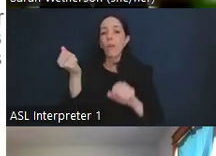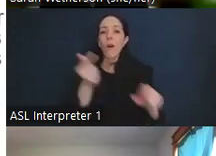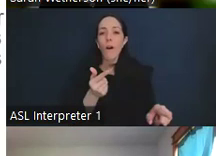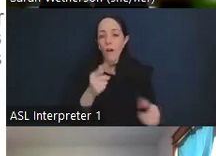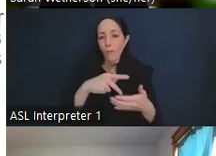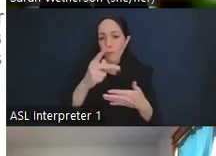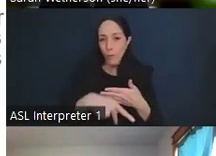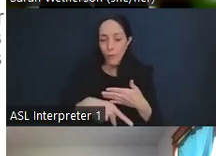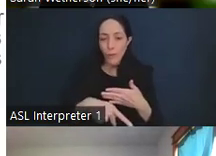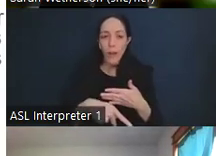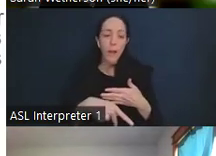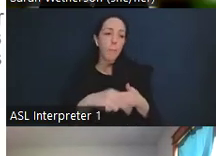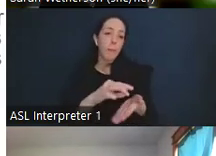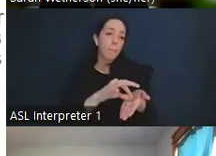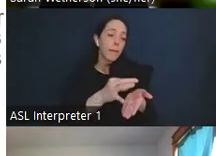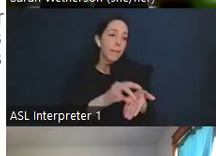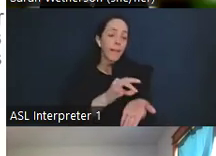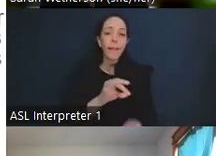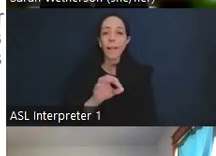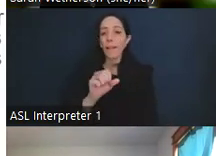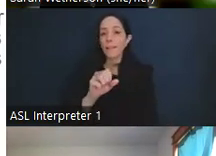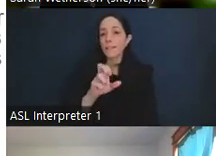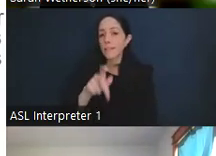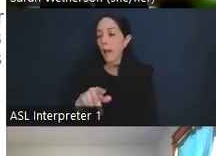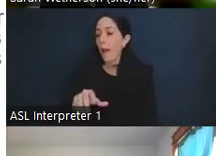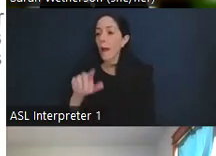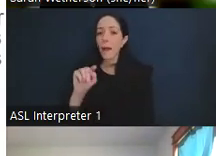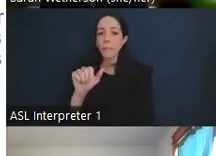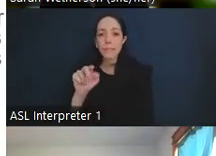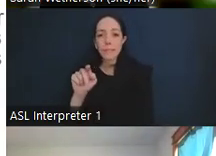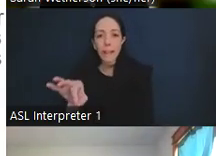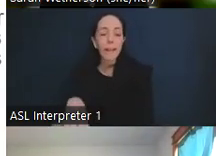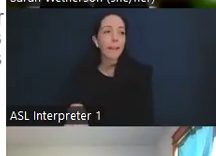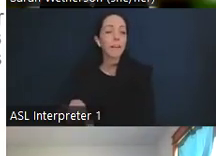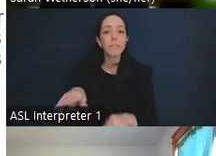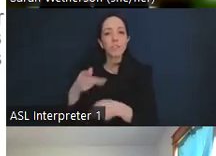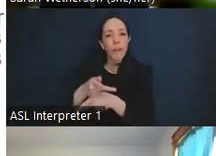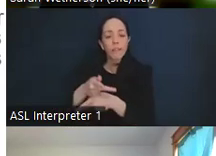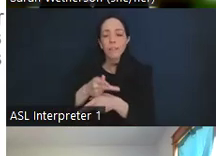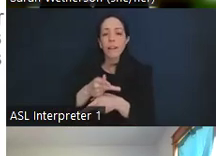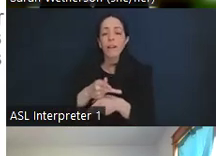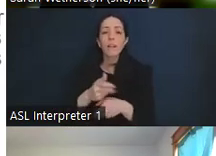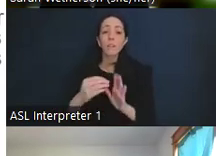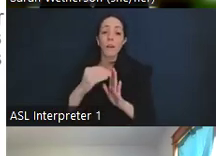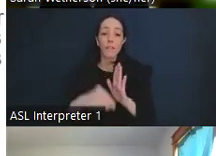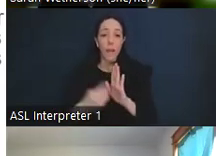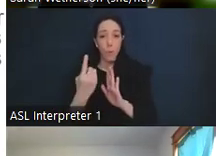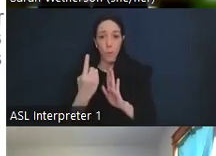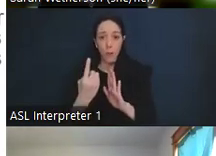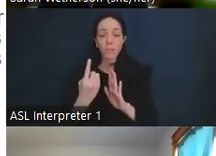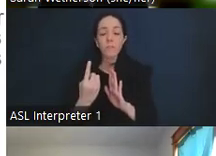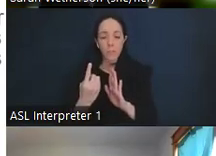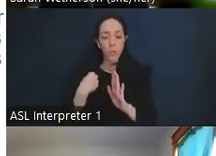childcare. And so information that's reported for one program can be used